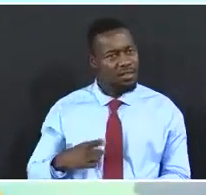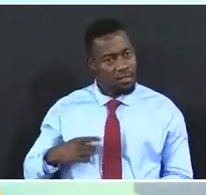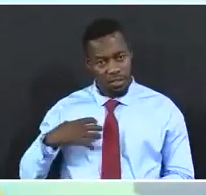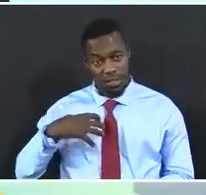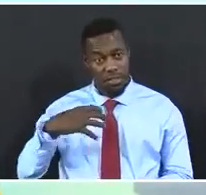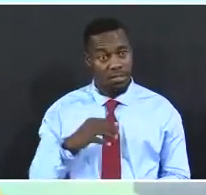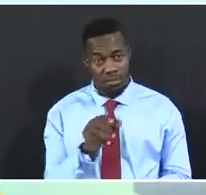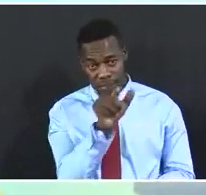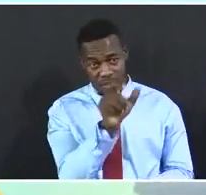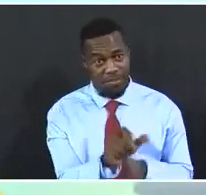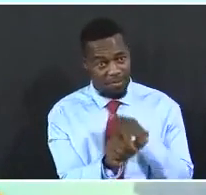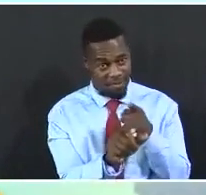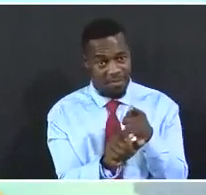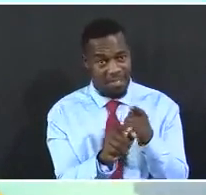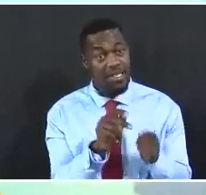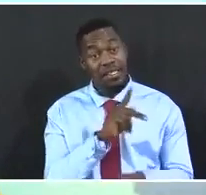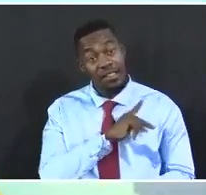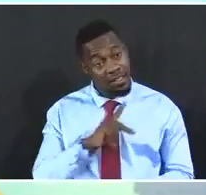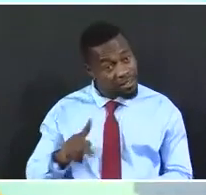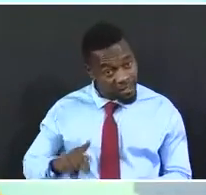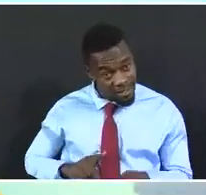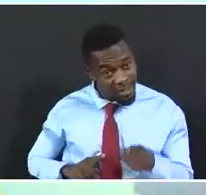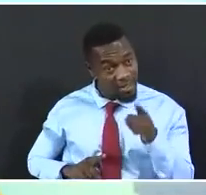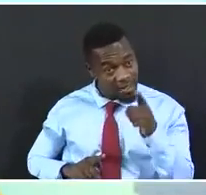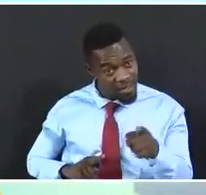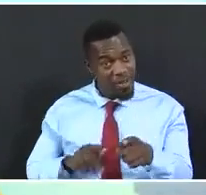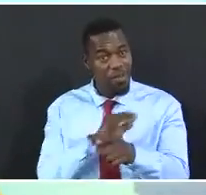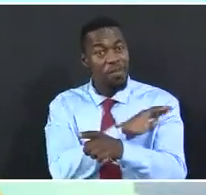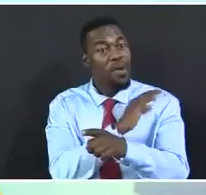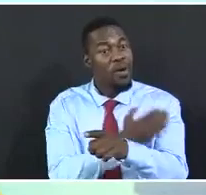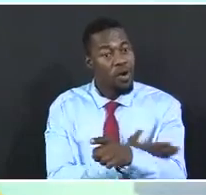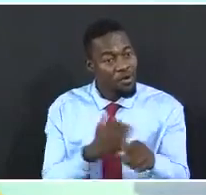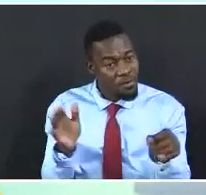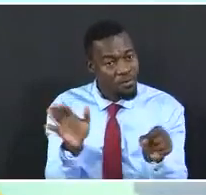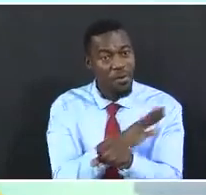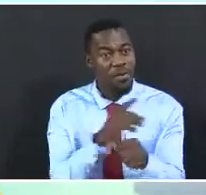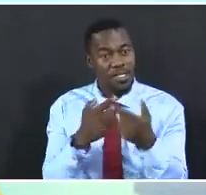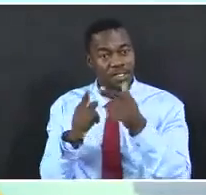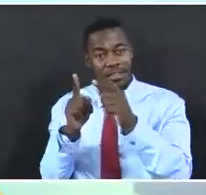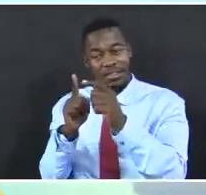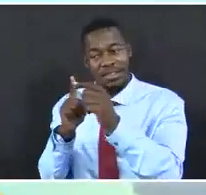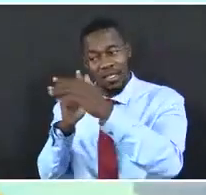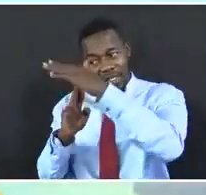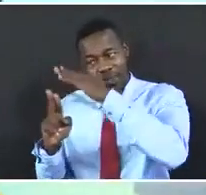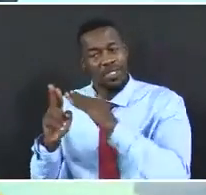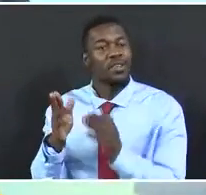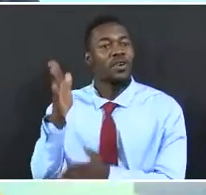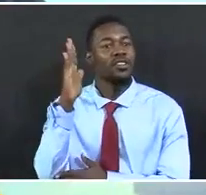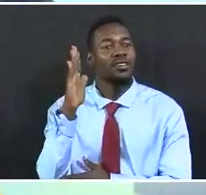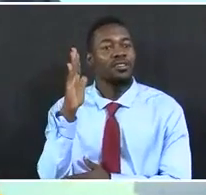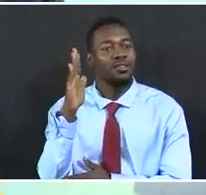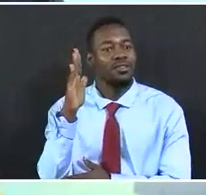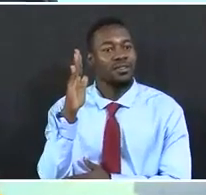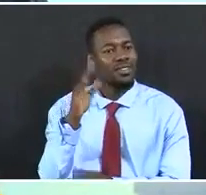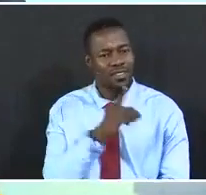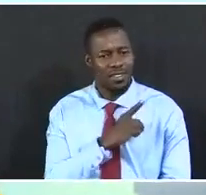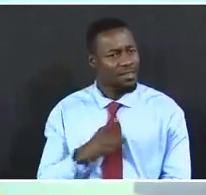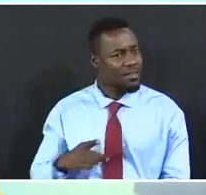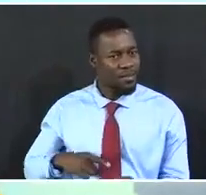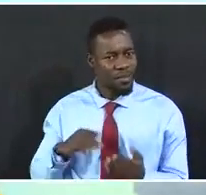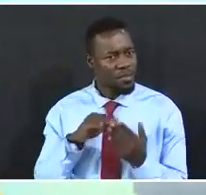A king, noble, powerful, but he recognized that God, the true God, is the